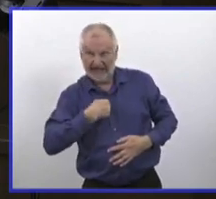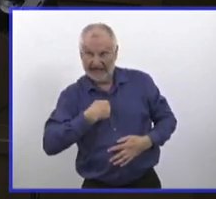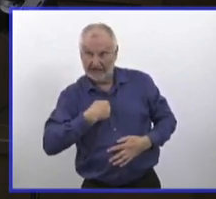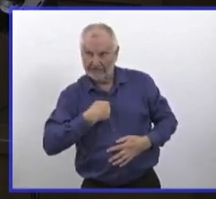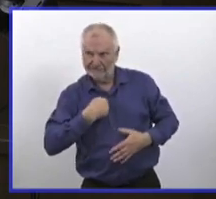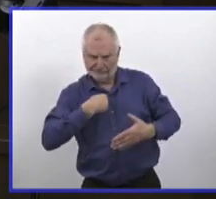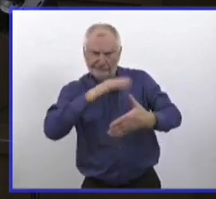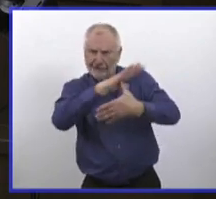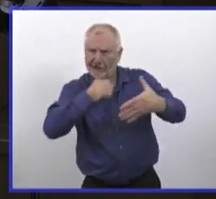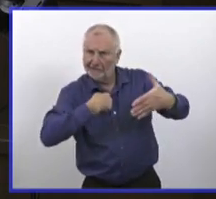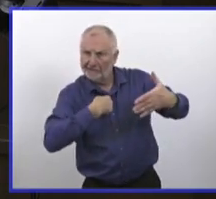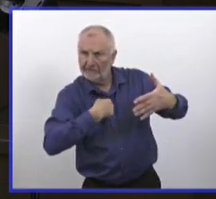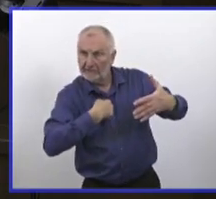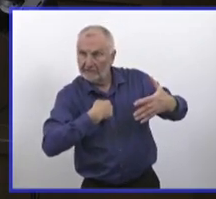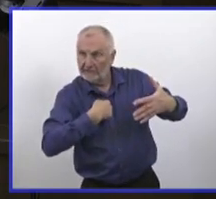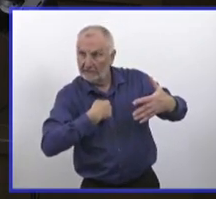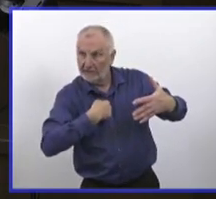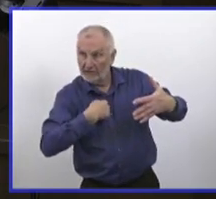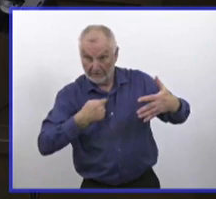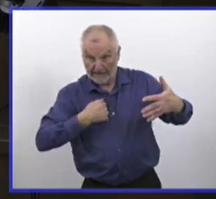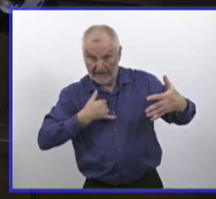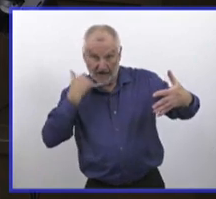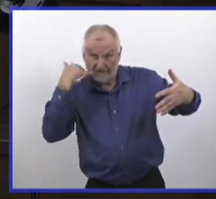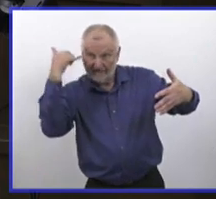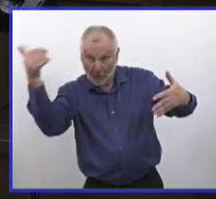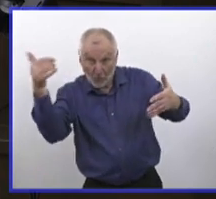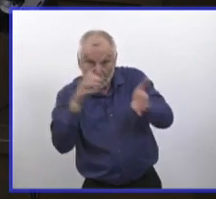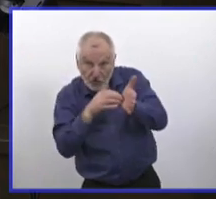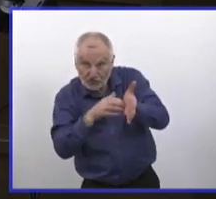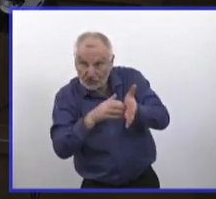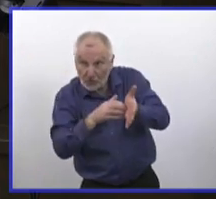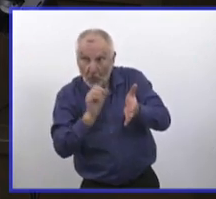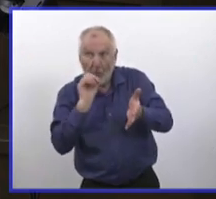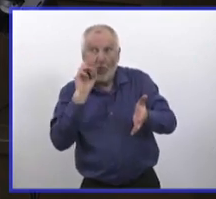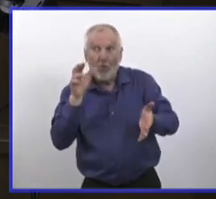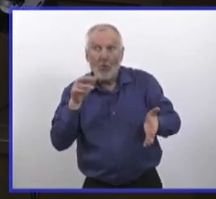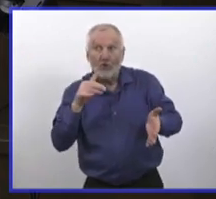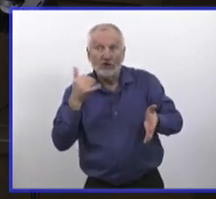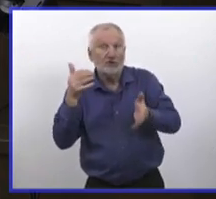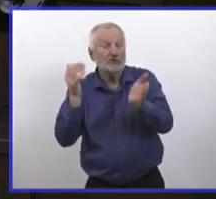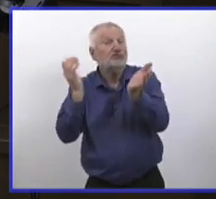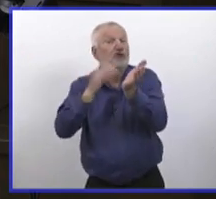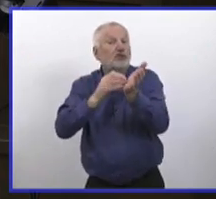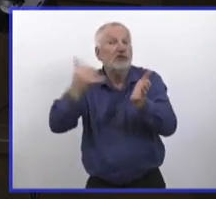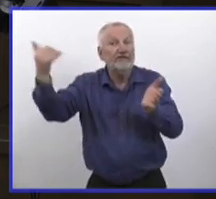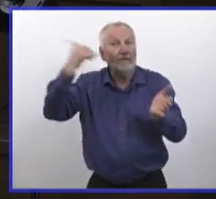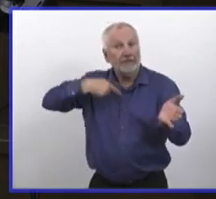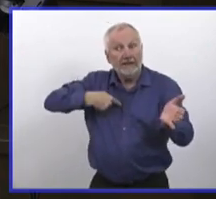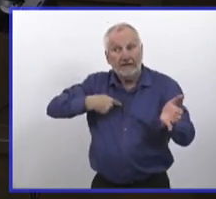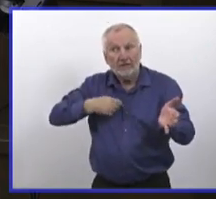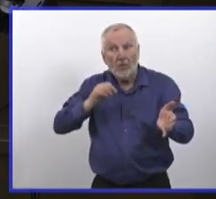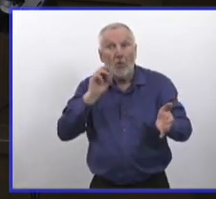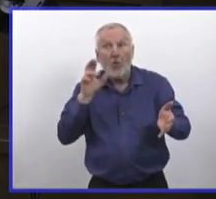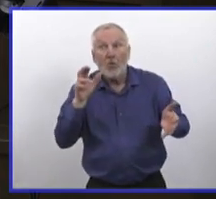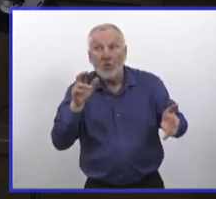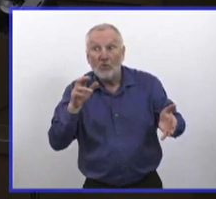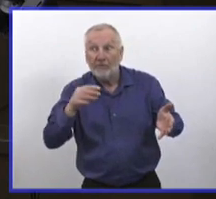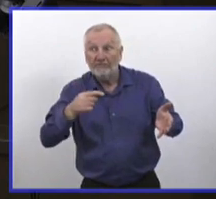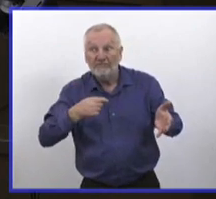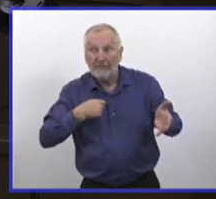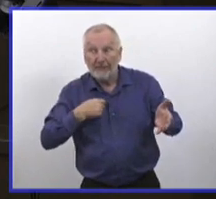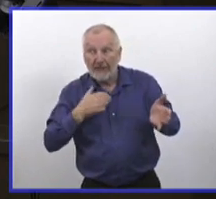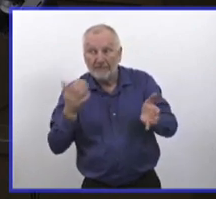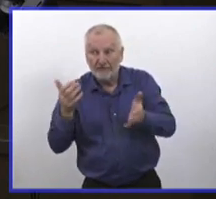call you saying that you've been determined to be in that high-risk group, or can you make that call to a pharmacist or doctor to